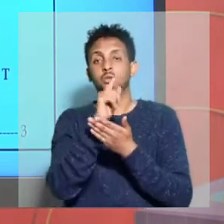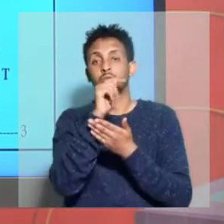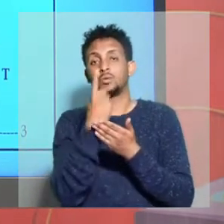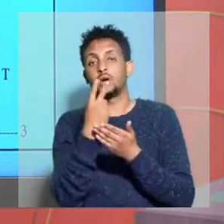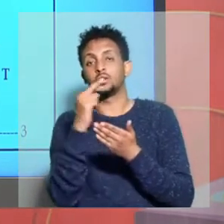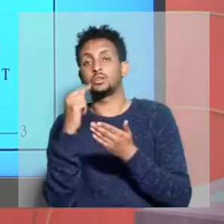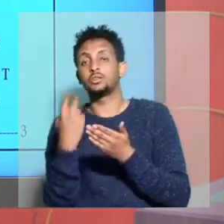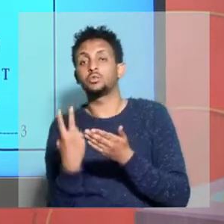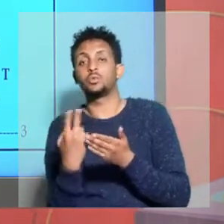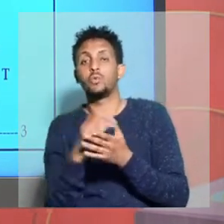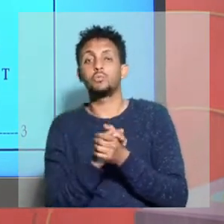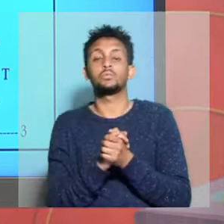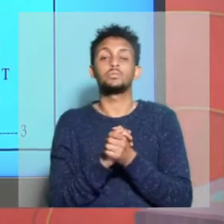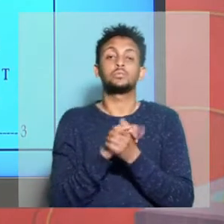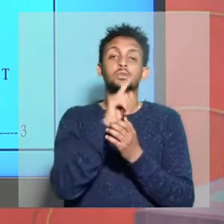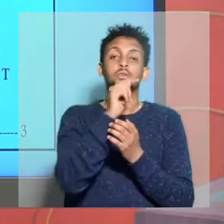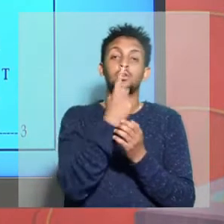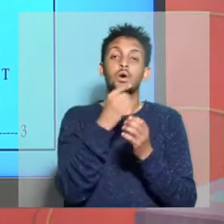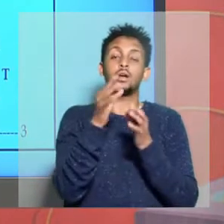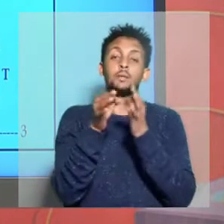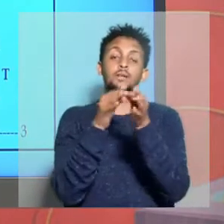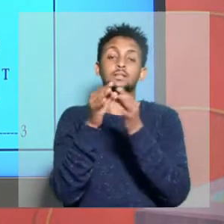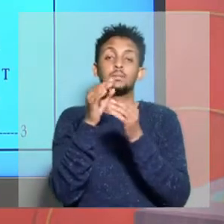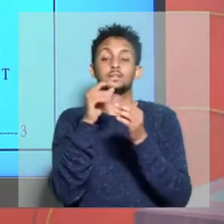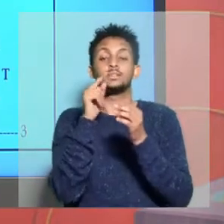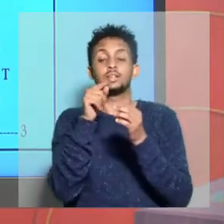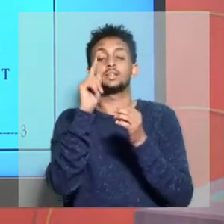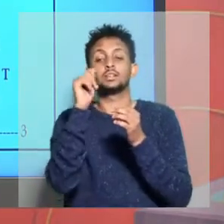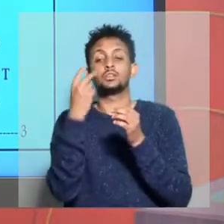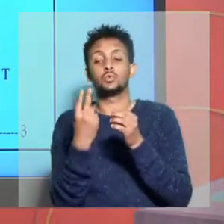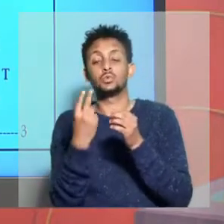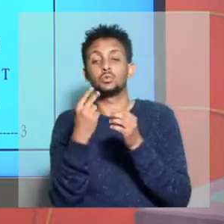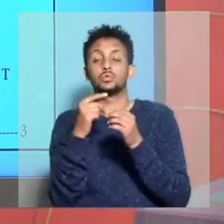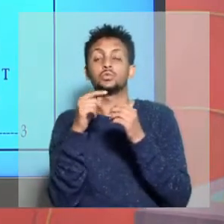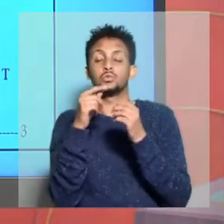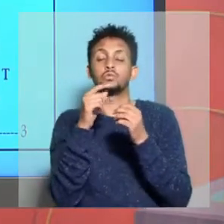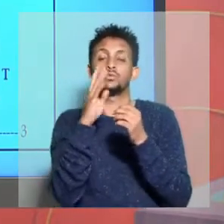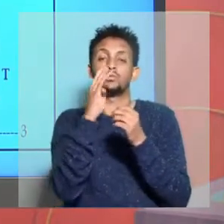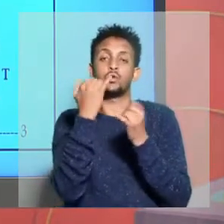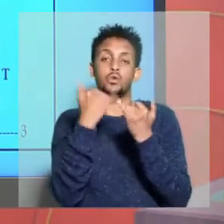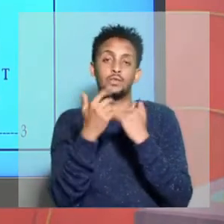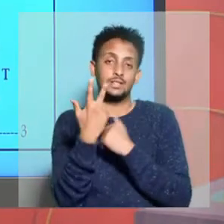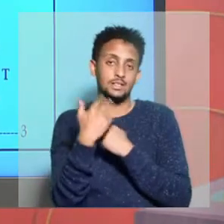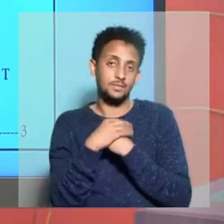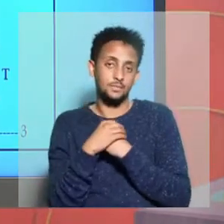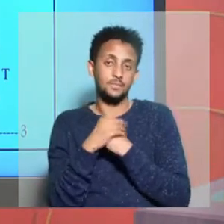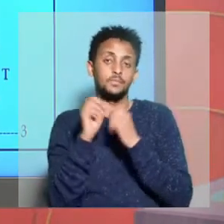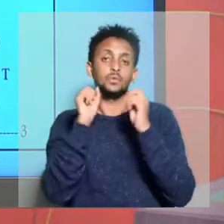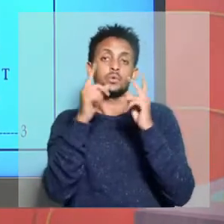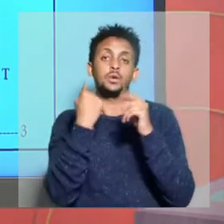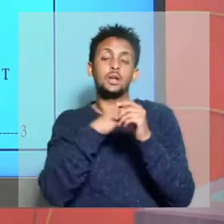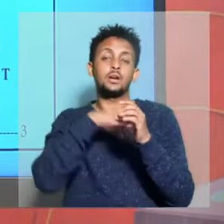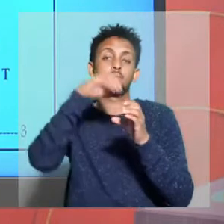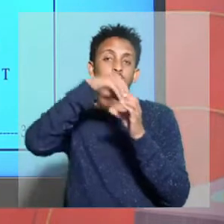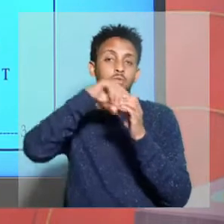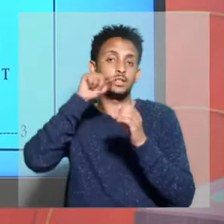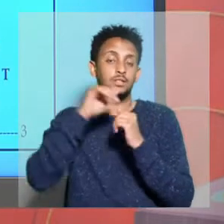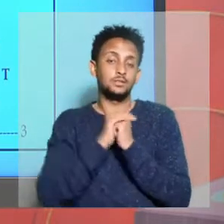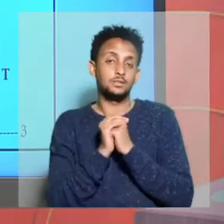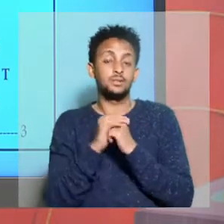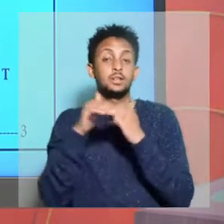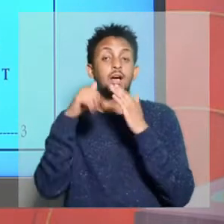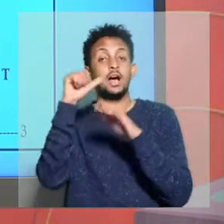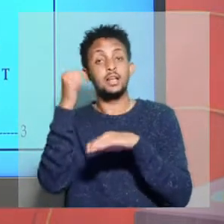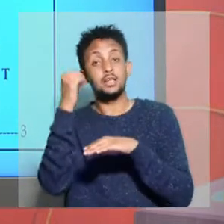1 and tension 2. T1 can be expressed in terms of tension T2 as 4 over 3. Okay, later put it here.